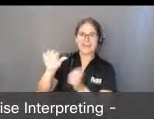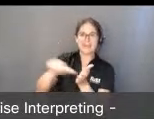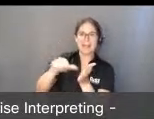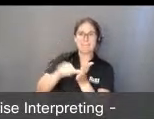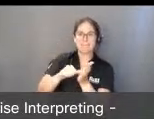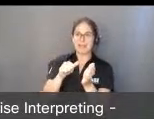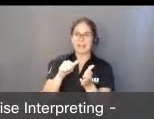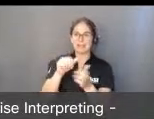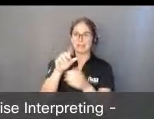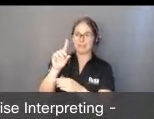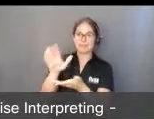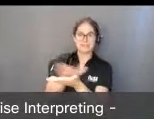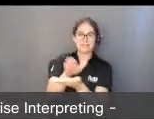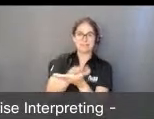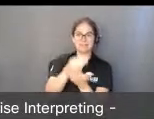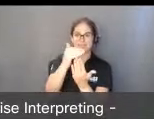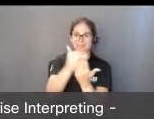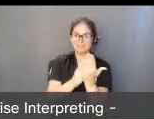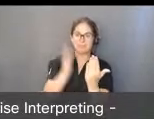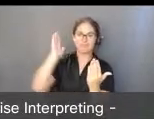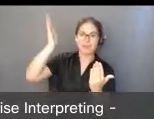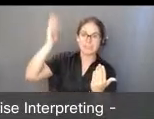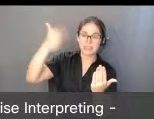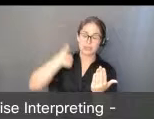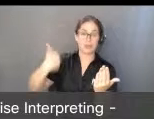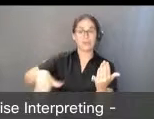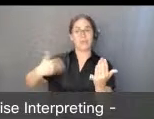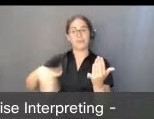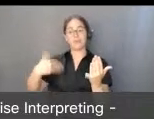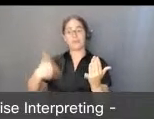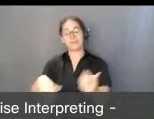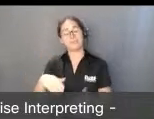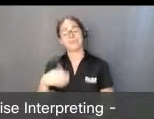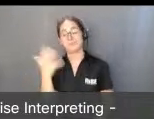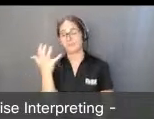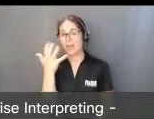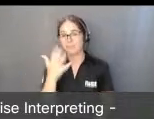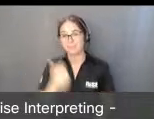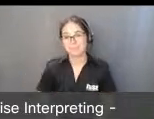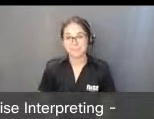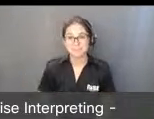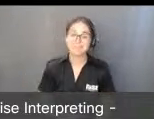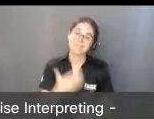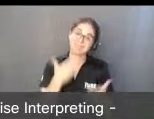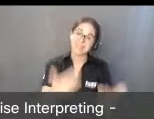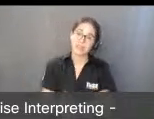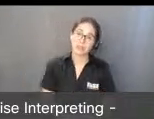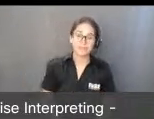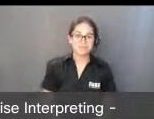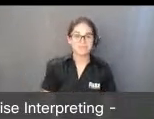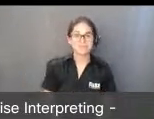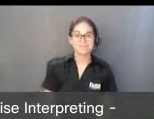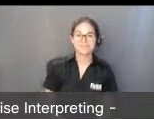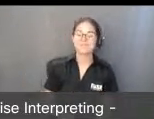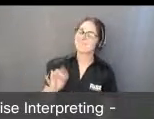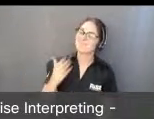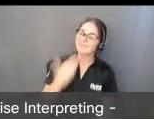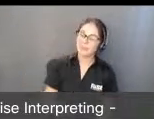that almost blew me away. So thank you. Thank you, Ms.